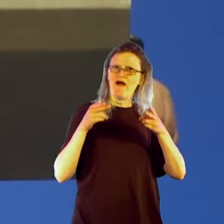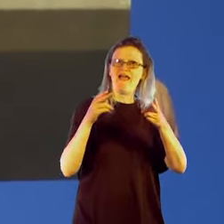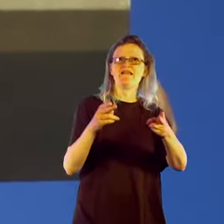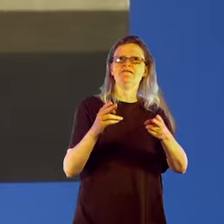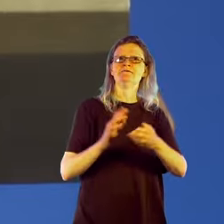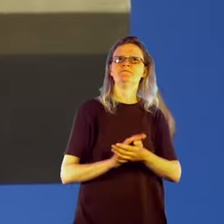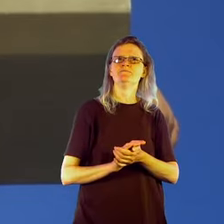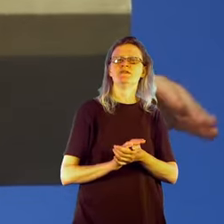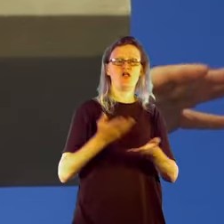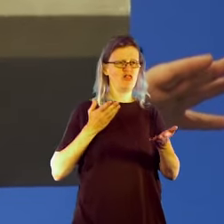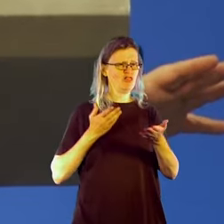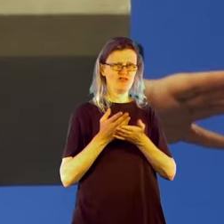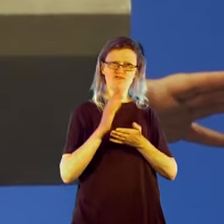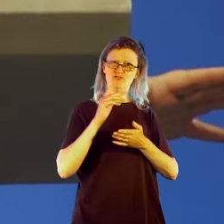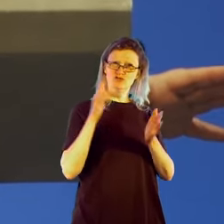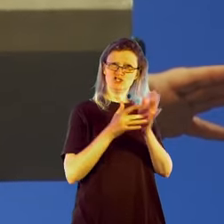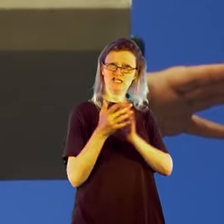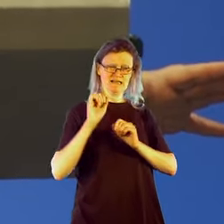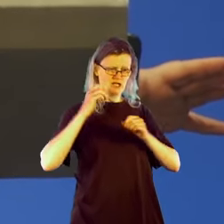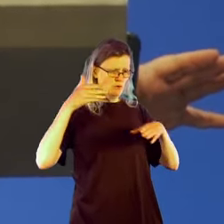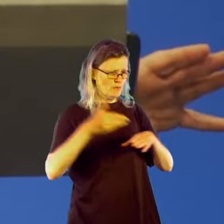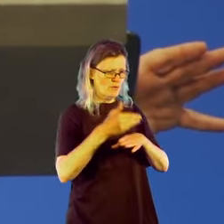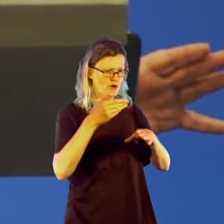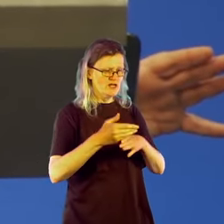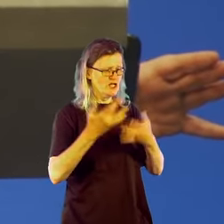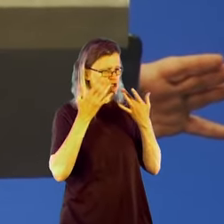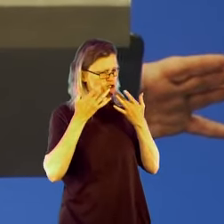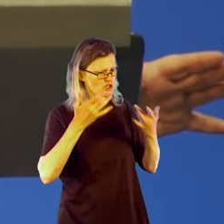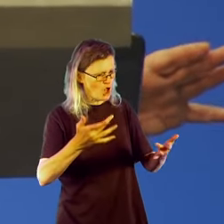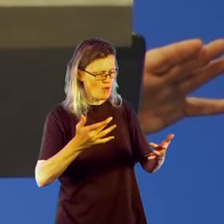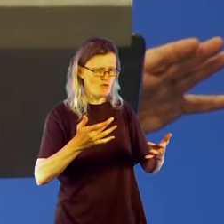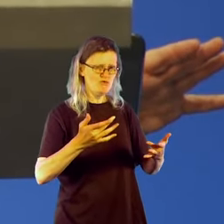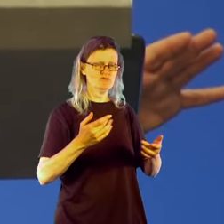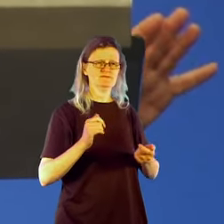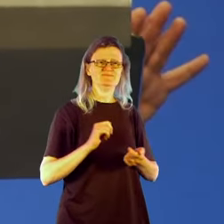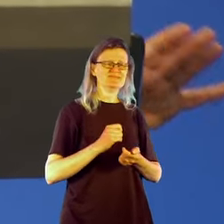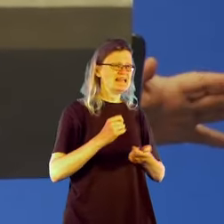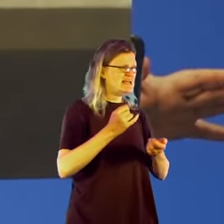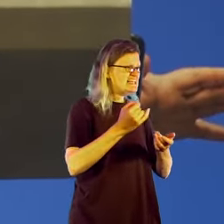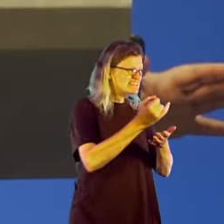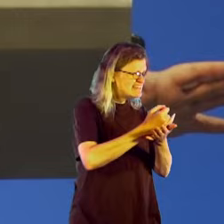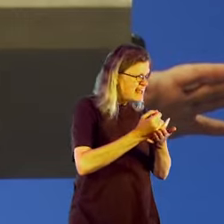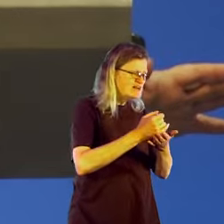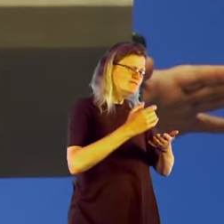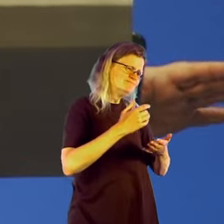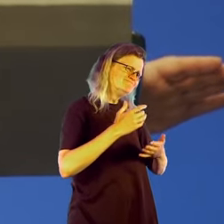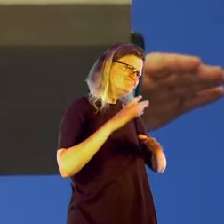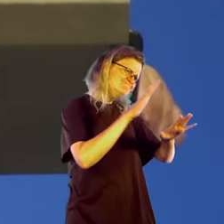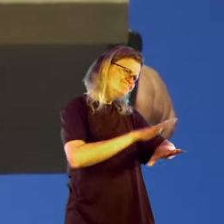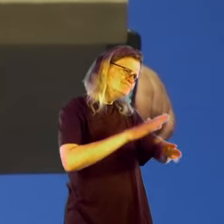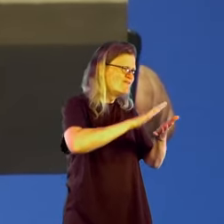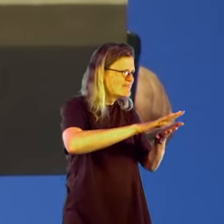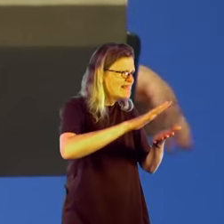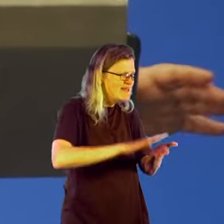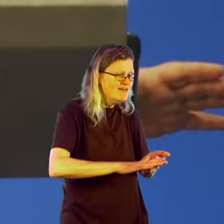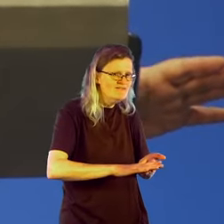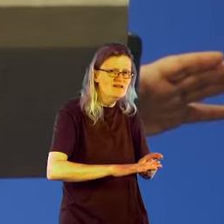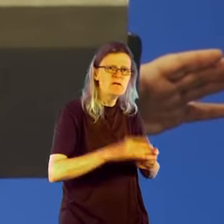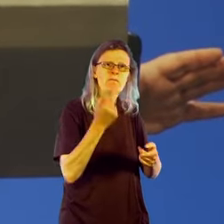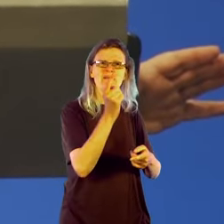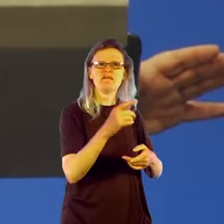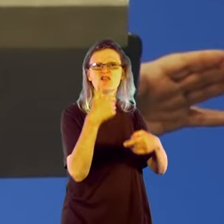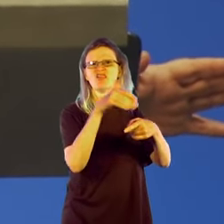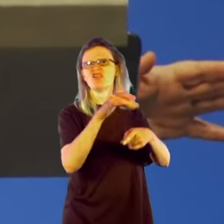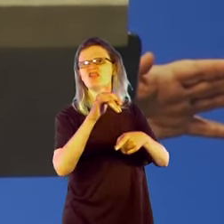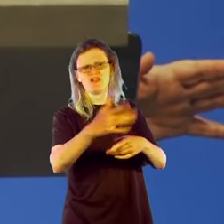Throughout Jesus' ministry, he signals this redemption. He offers forgiveness to sinners. He welcomes in the spiritual outcasts. He gives